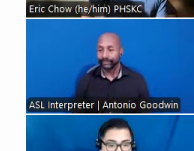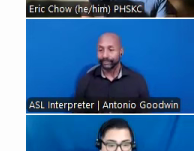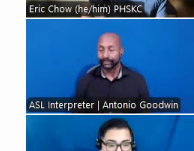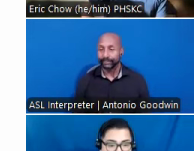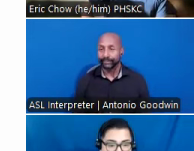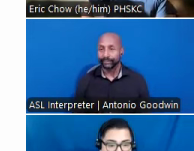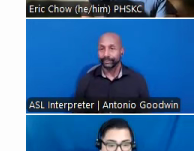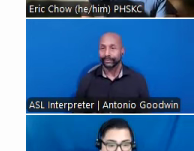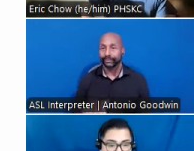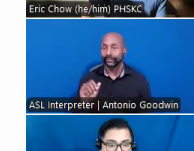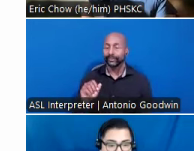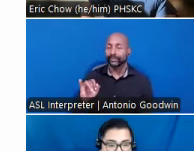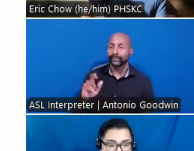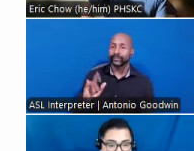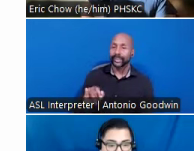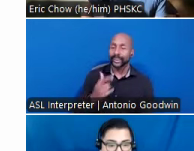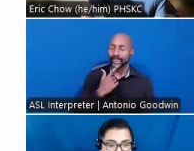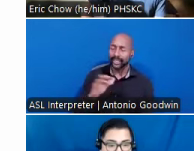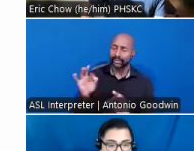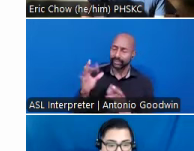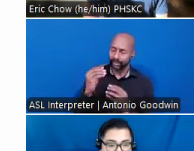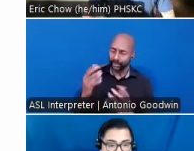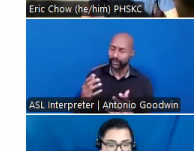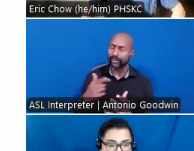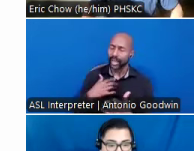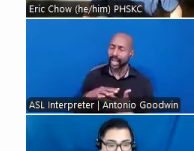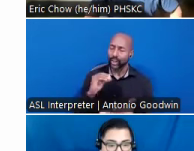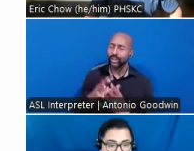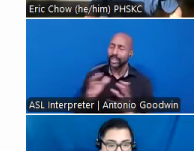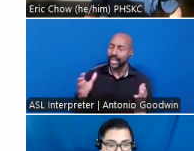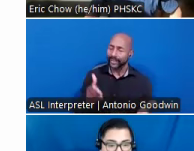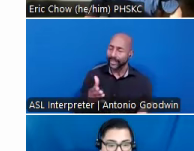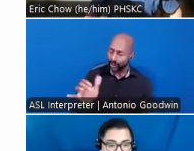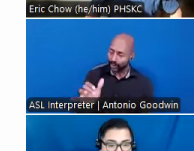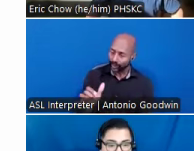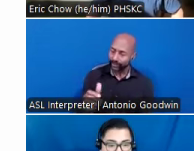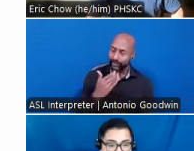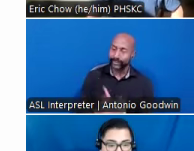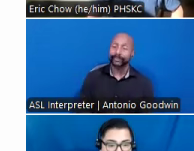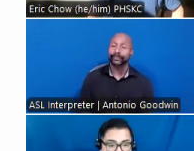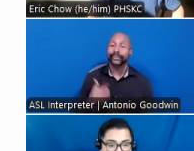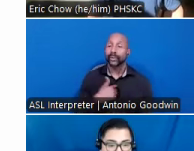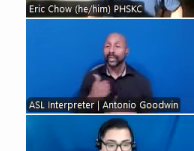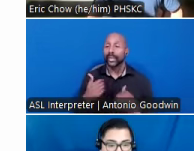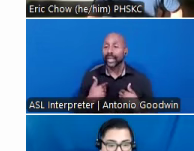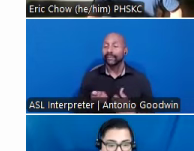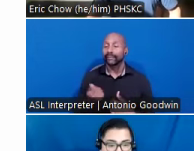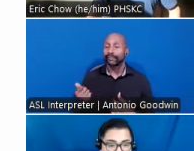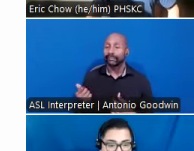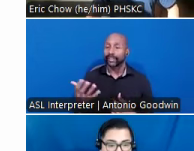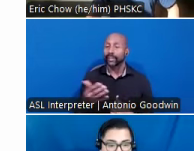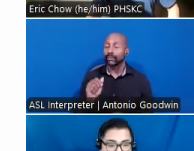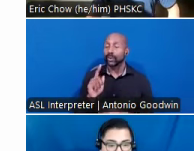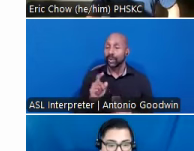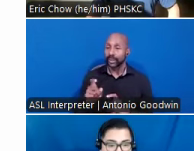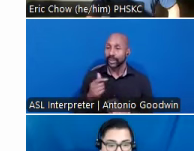Perfect. That was actually beautiful, Dr. Chow. I learned a lot there too. Um, yeah, we had a bunch of questions. I'm actually going to call on some of